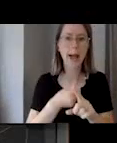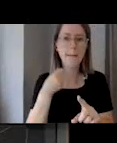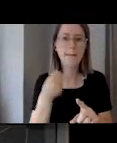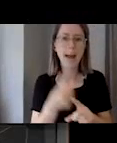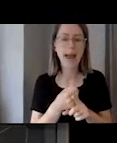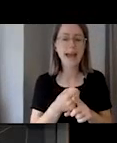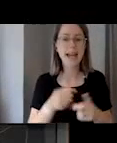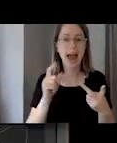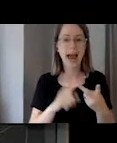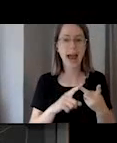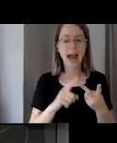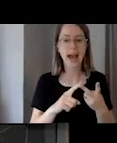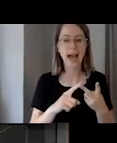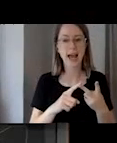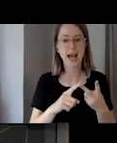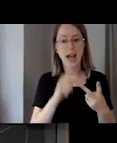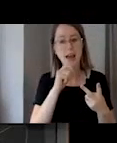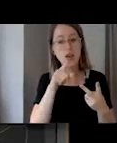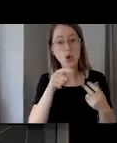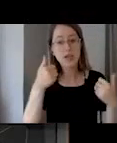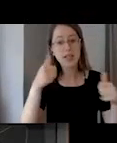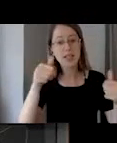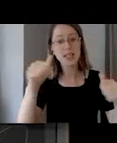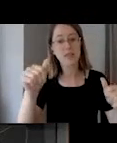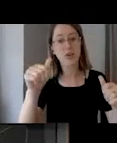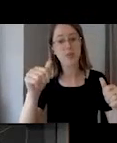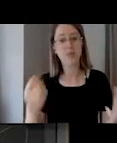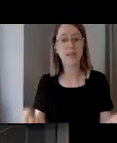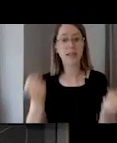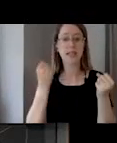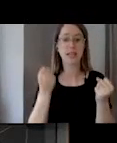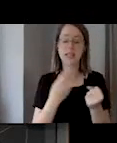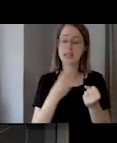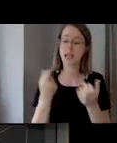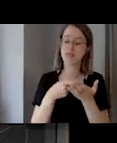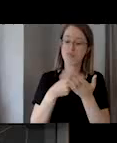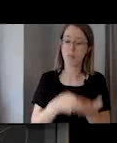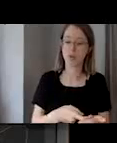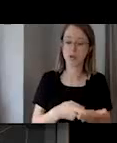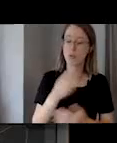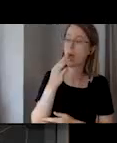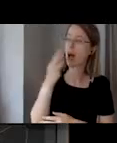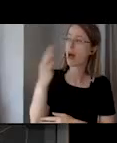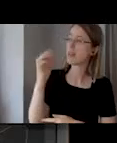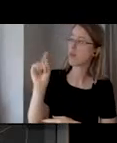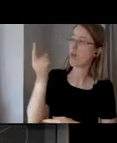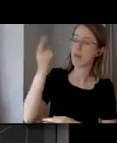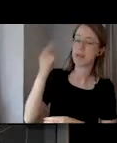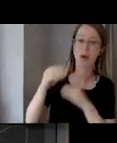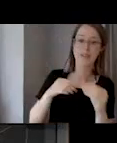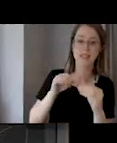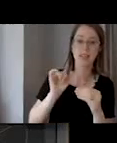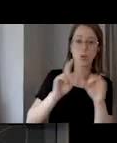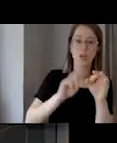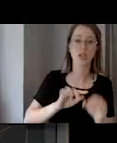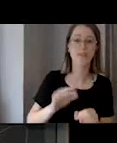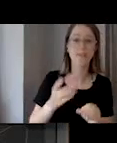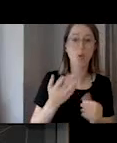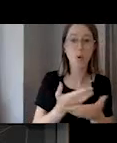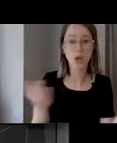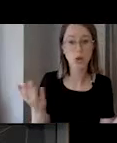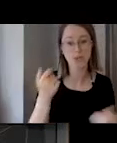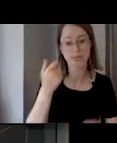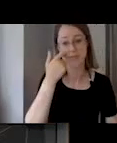for if you're successful, getting some reporters to ask the Prime Minister's office these questions.